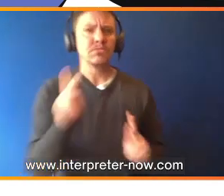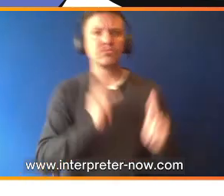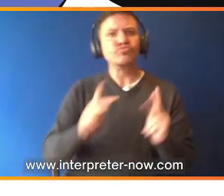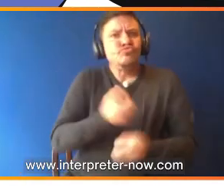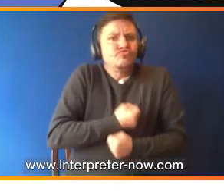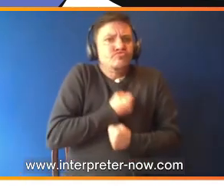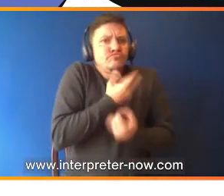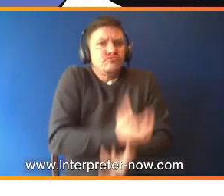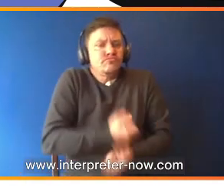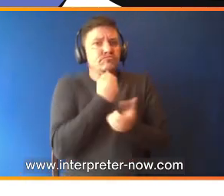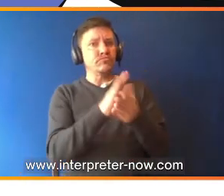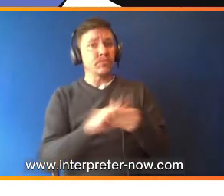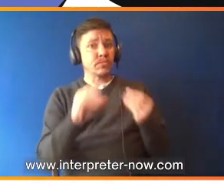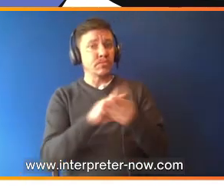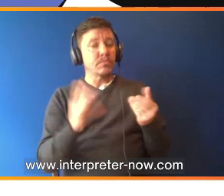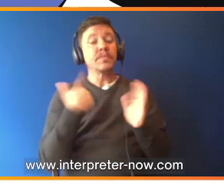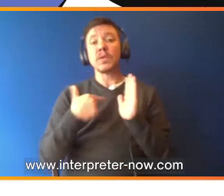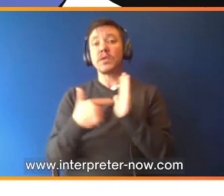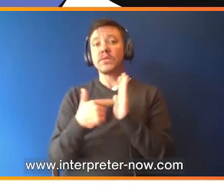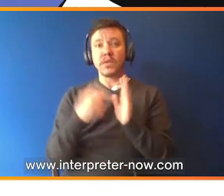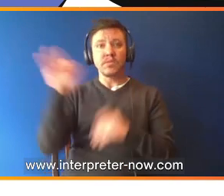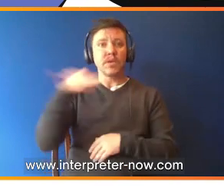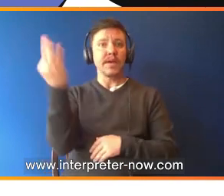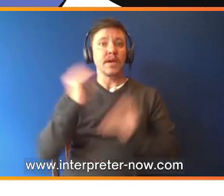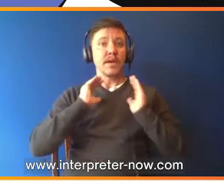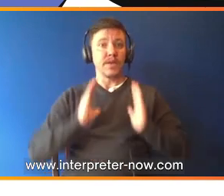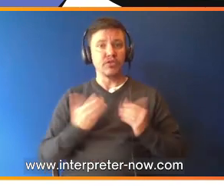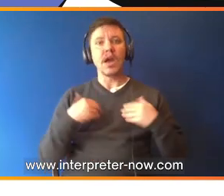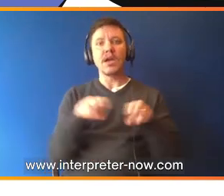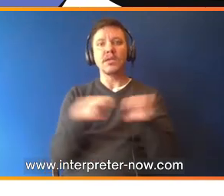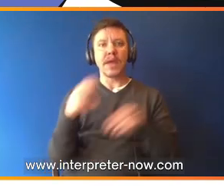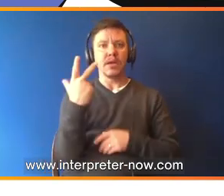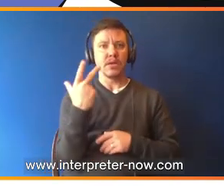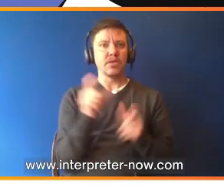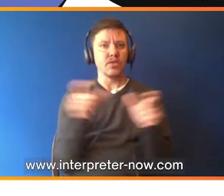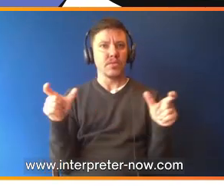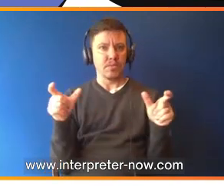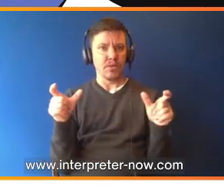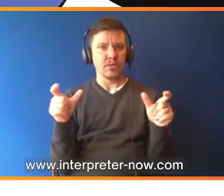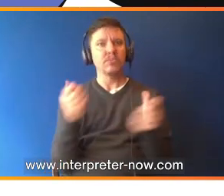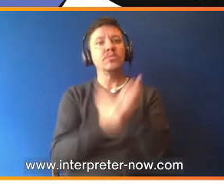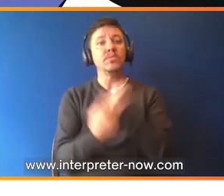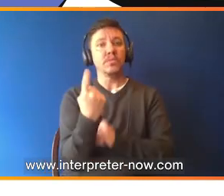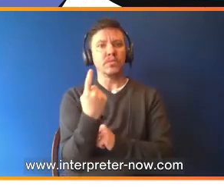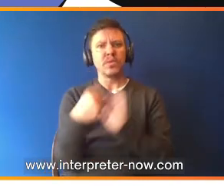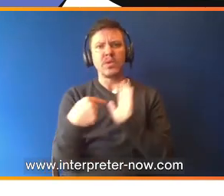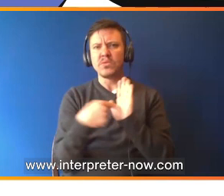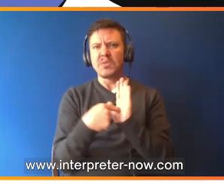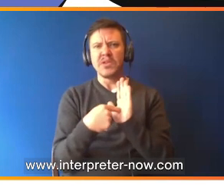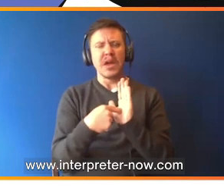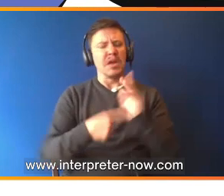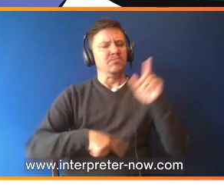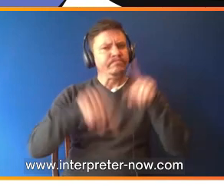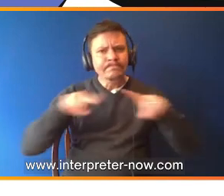on an anonymity if required, but having folks be able to tell their stories. So I did this, for instance, with a